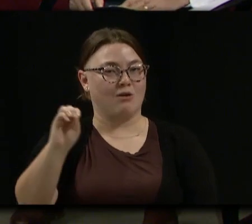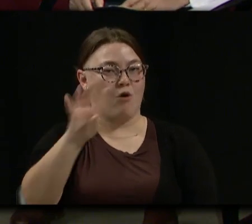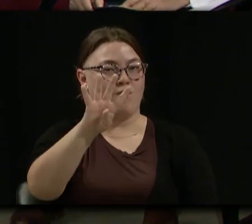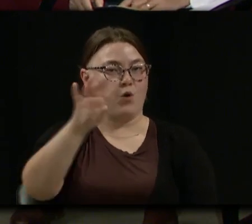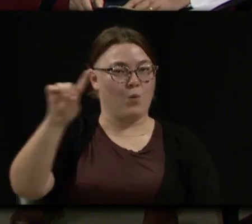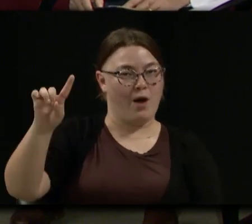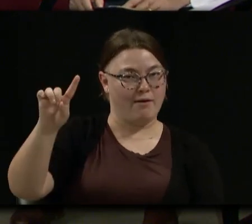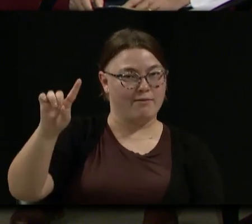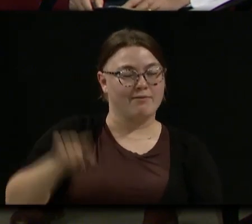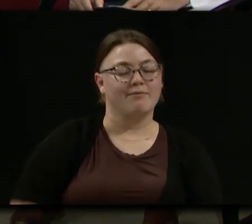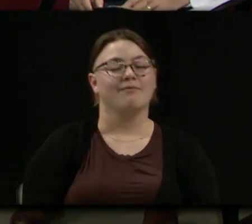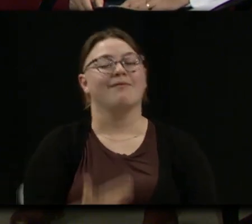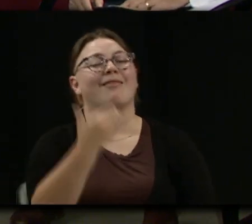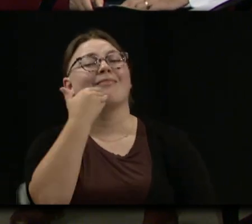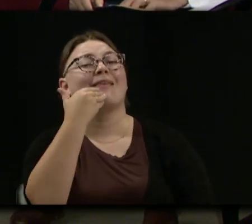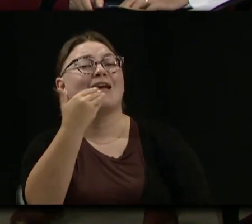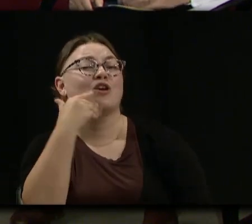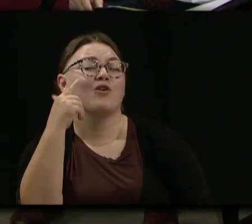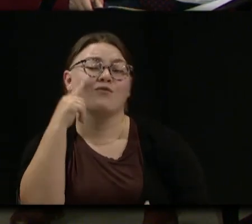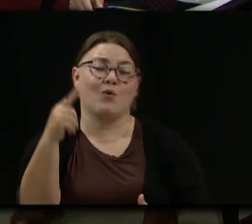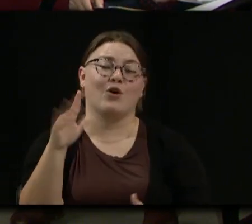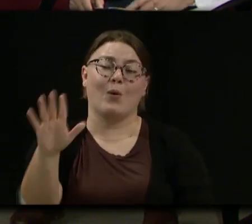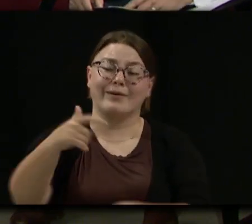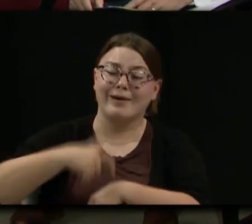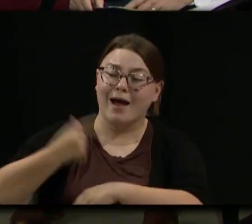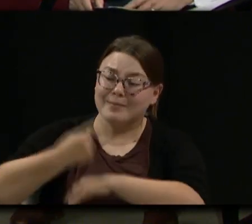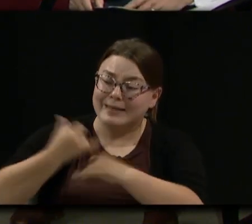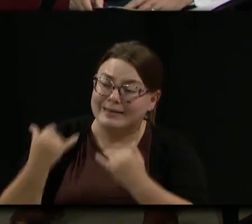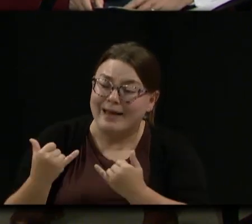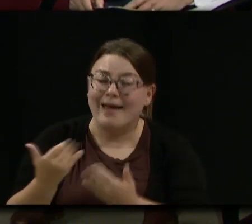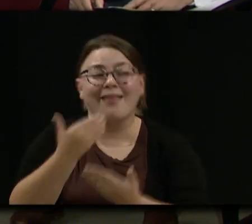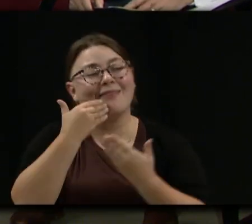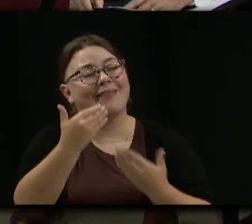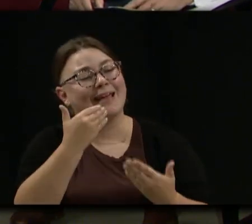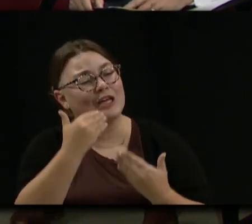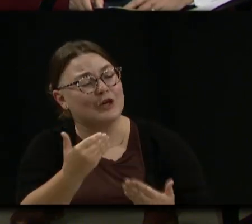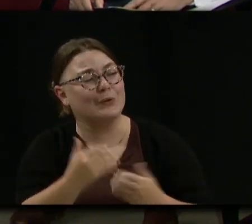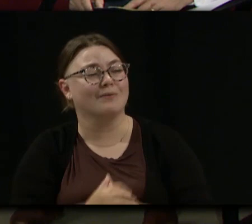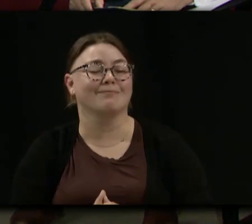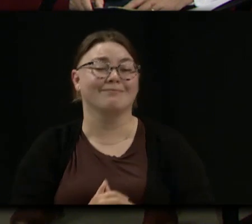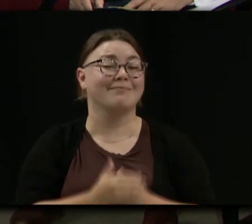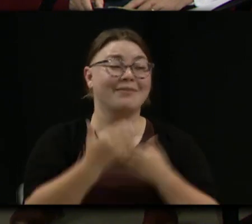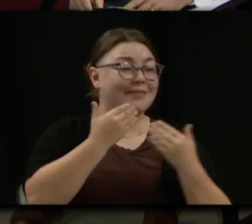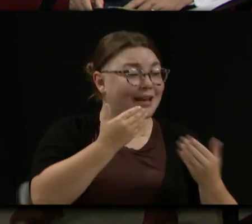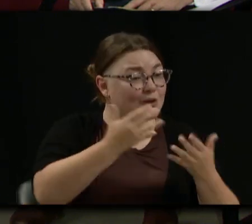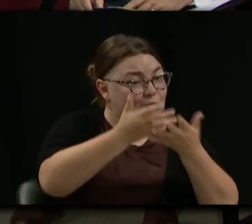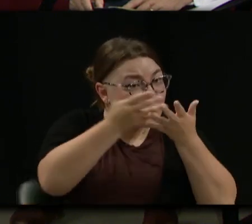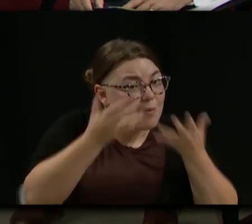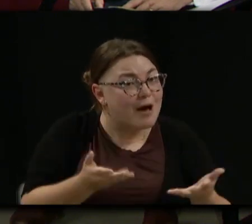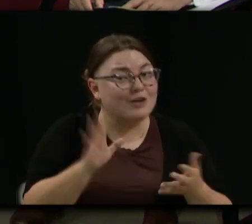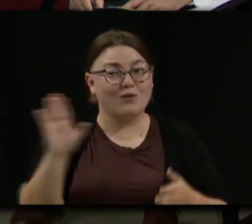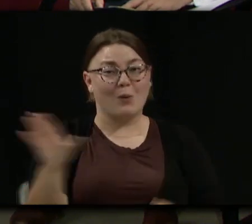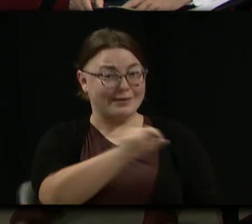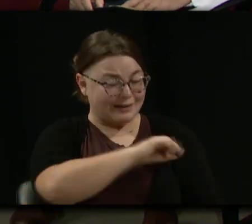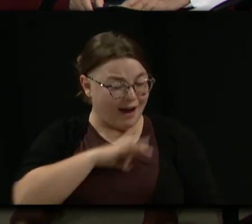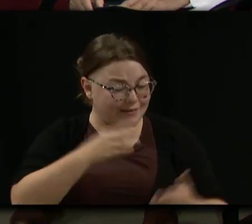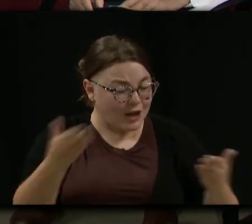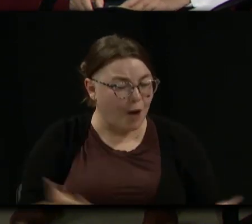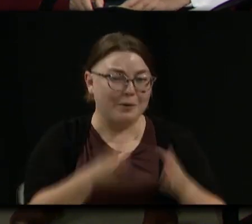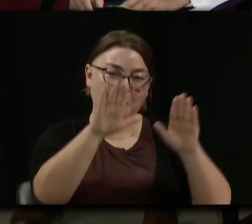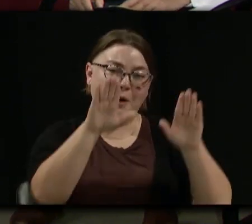937-228-4041. I want to thank you for sharing your time with us. And Jeff, thank you again. And thank you to you and the staff here. It's been wonderful.